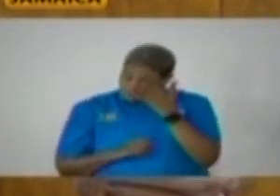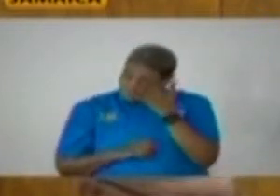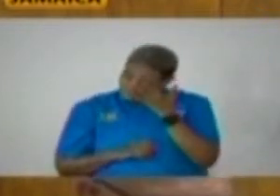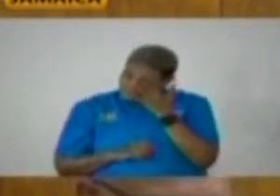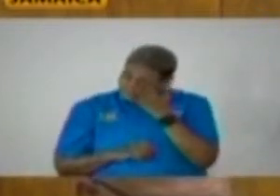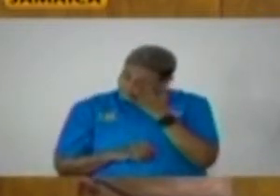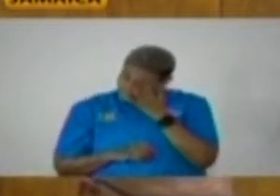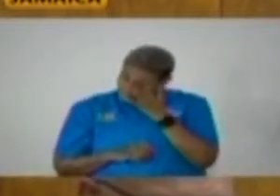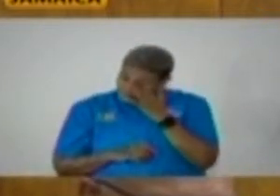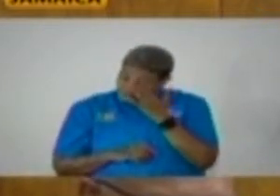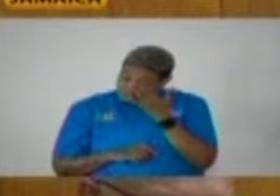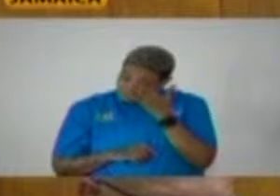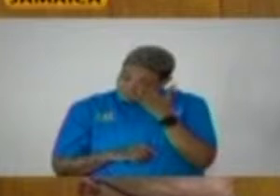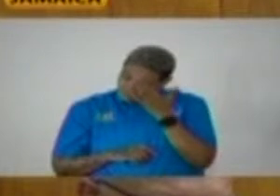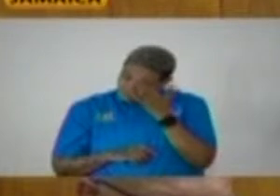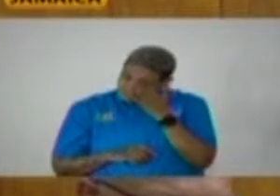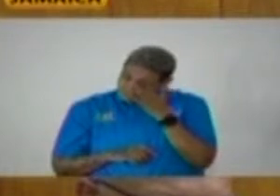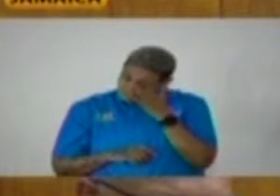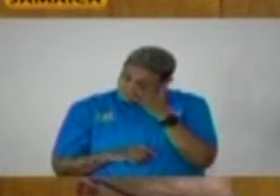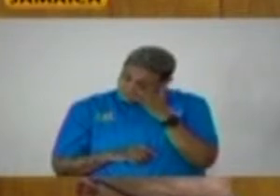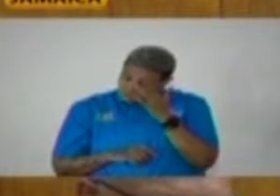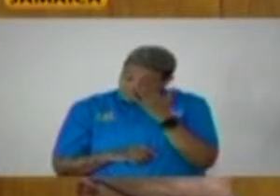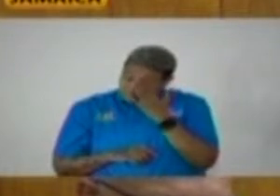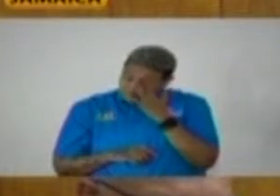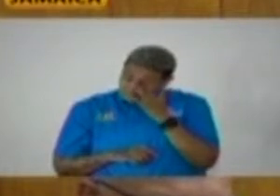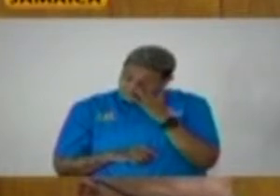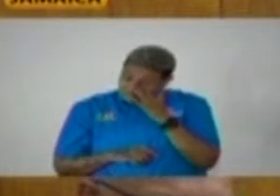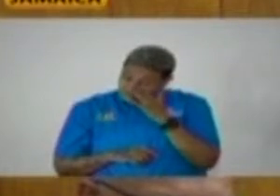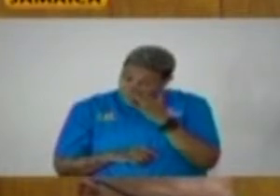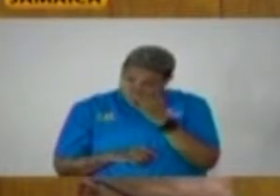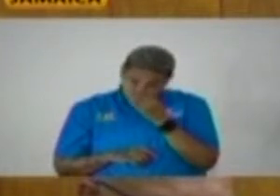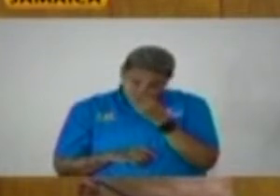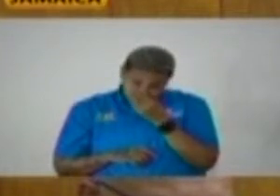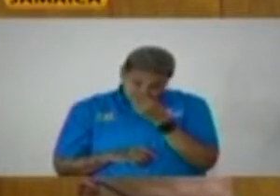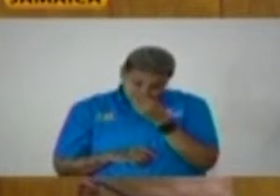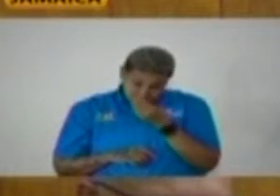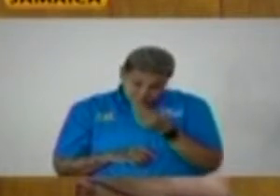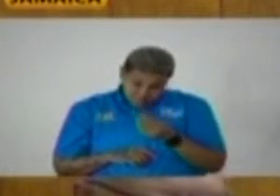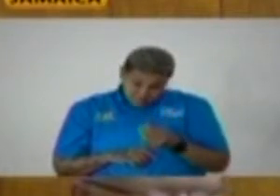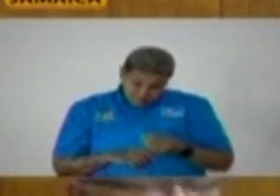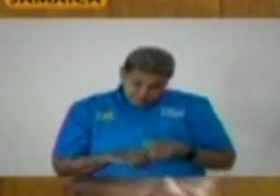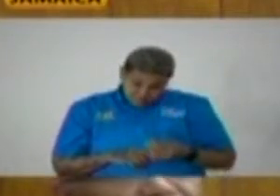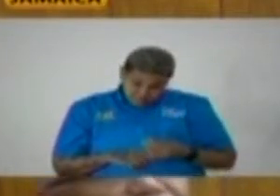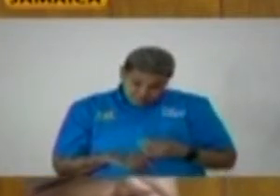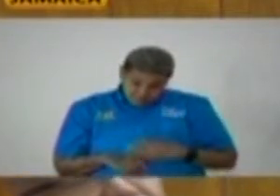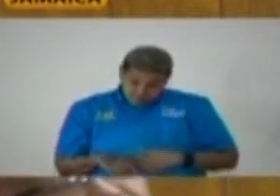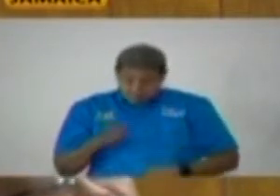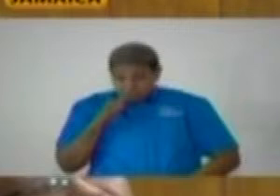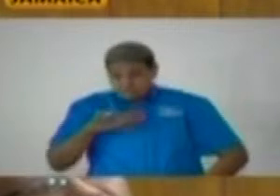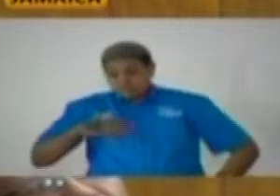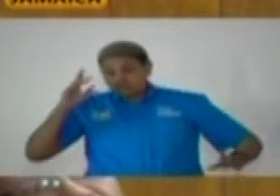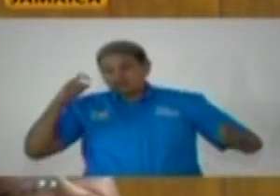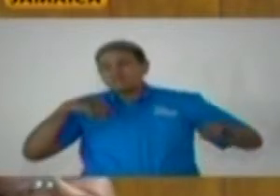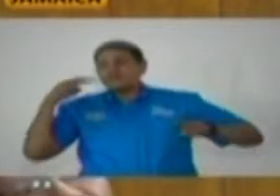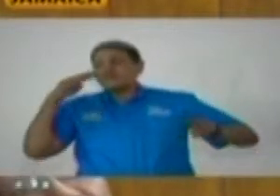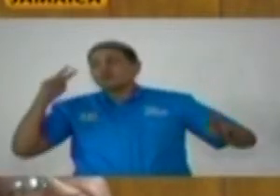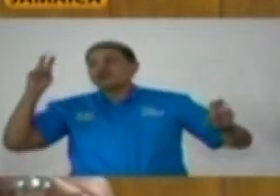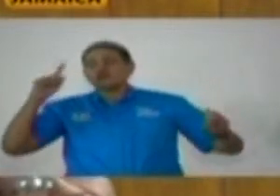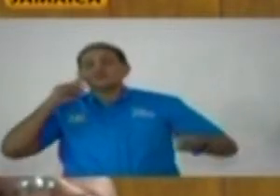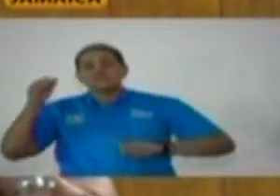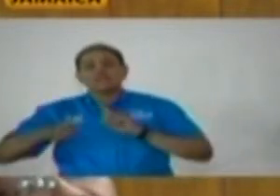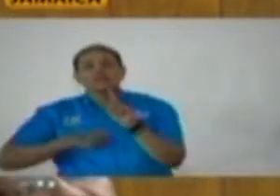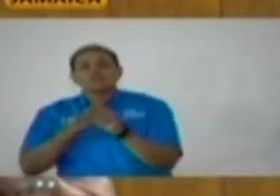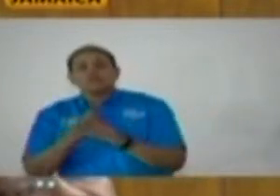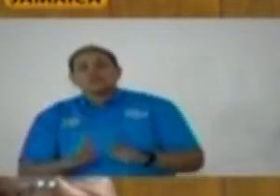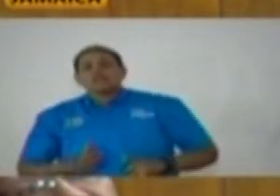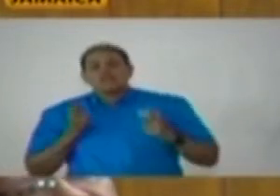Madam Speaker, I want to now turn and look at an issue which impacts the lives of many, an issue which